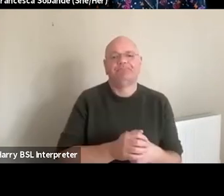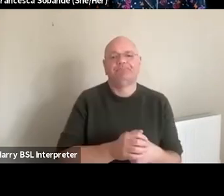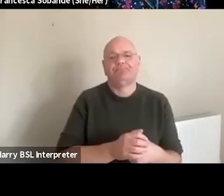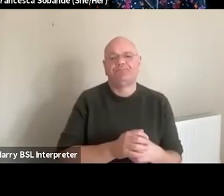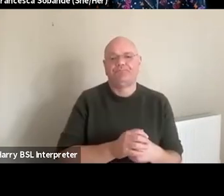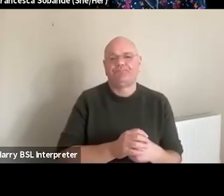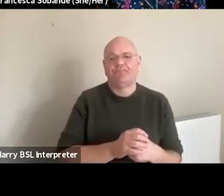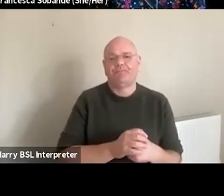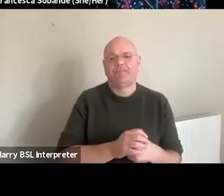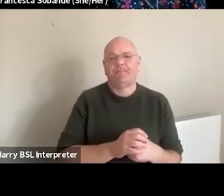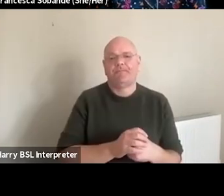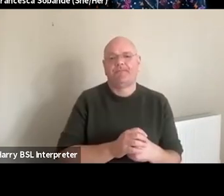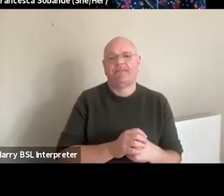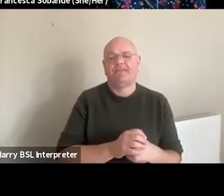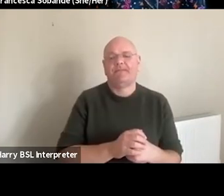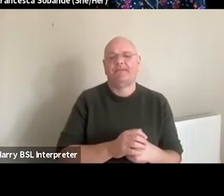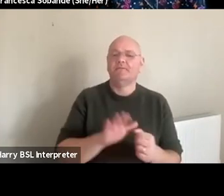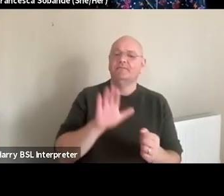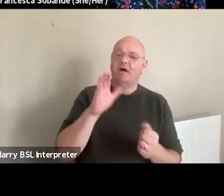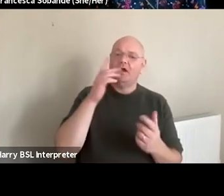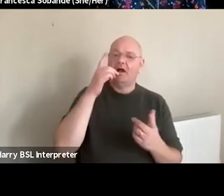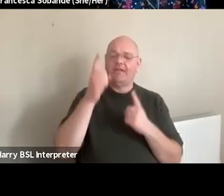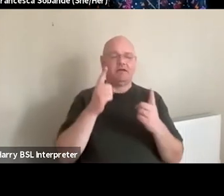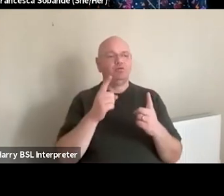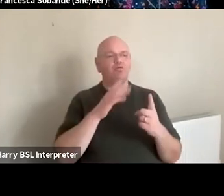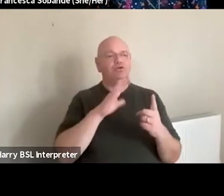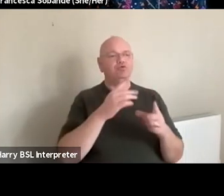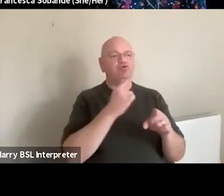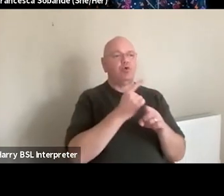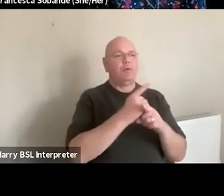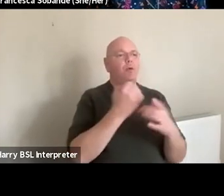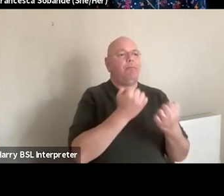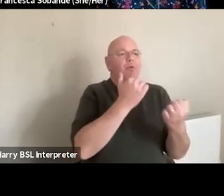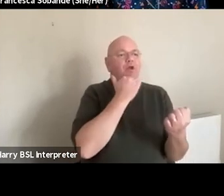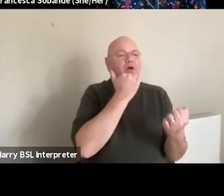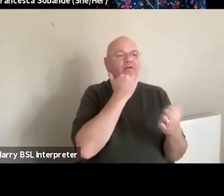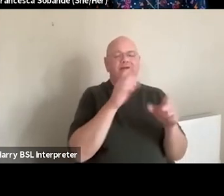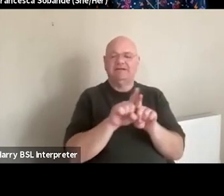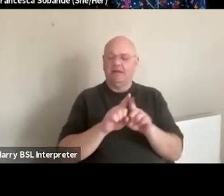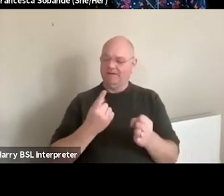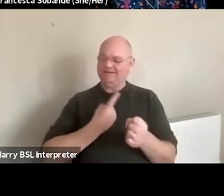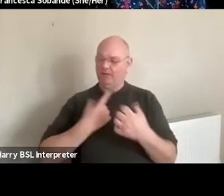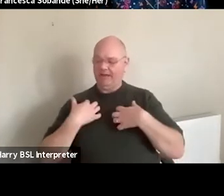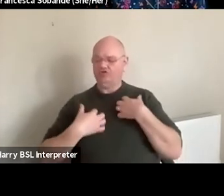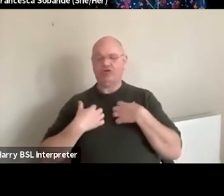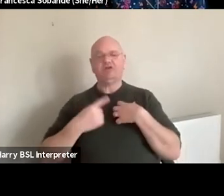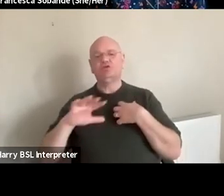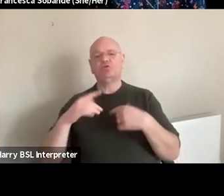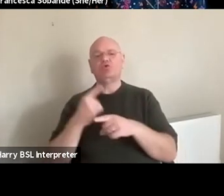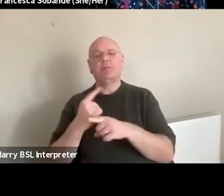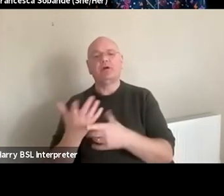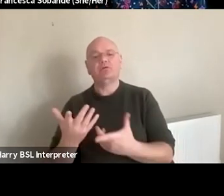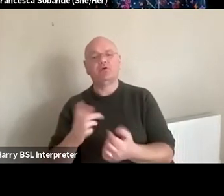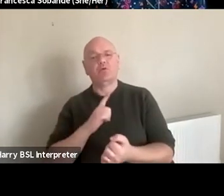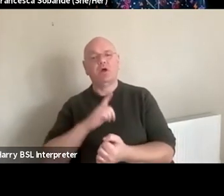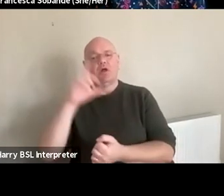so we don't talk enough, I think, just so we don't talk enough about power, we don't talk enough about self-interest. And we worry sometimes that if we do, then we won't